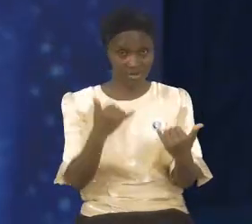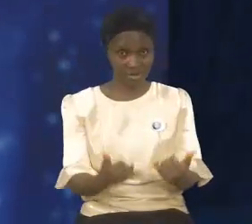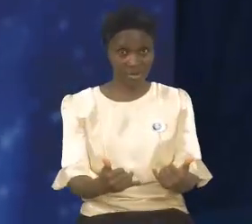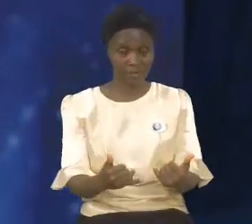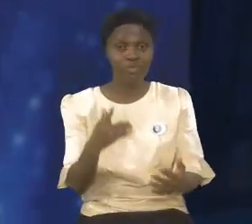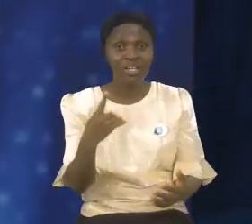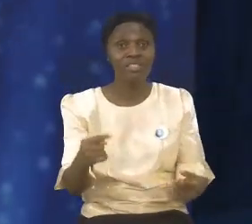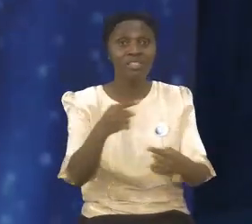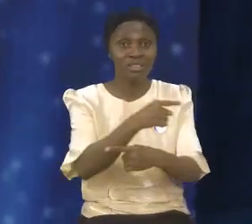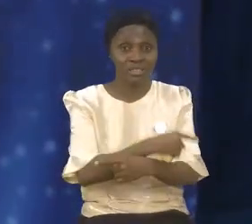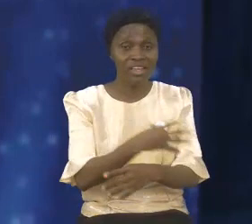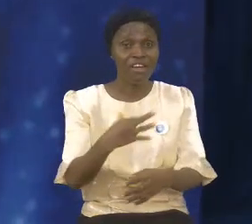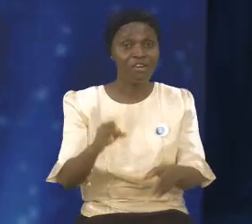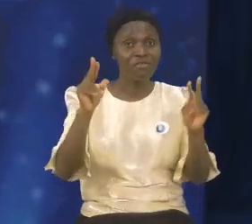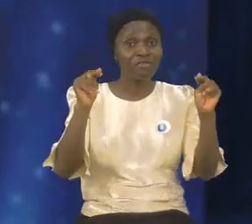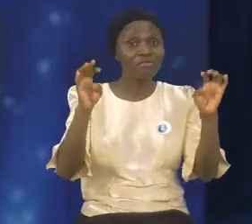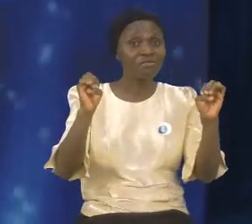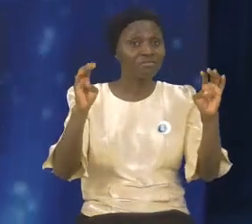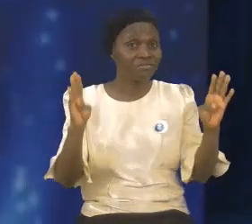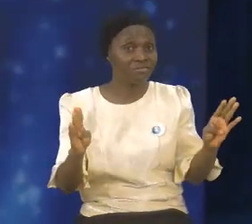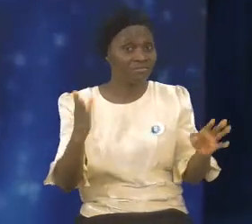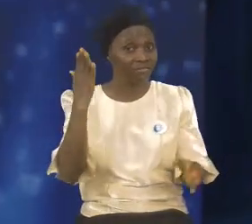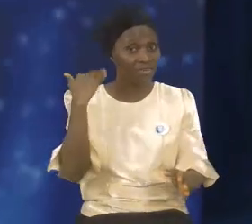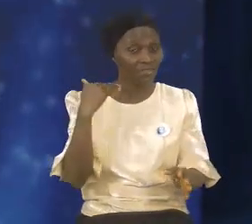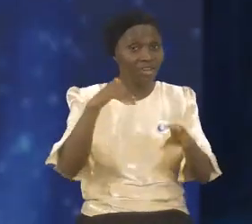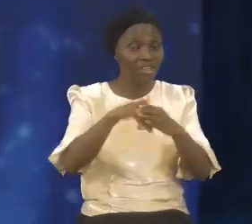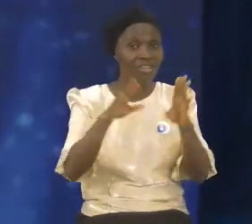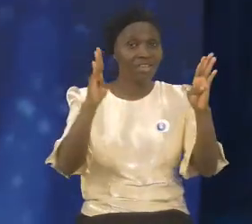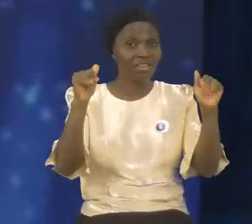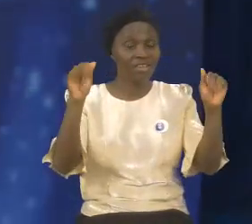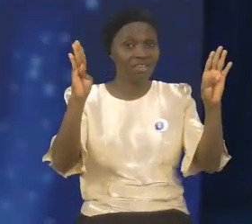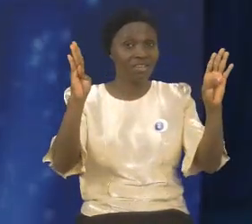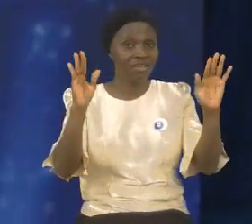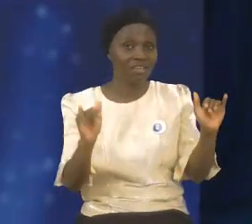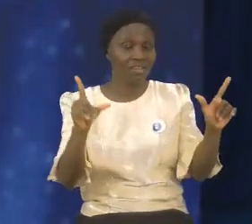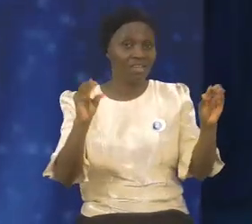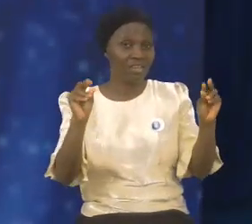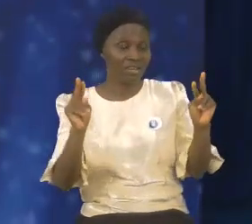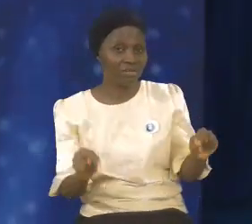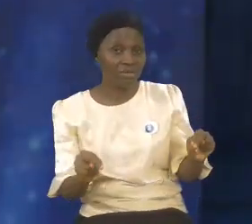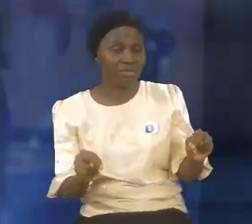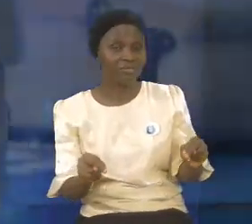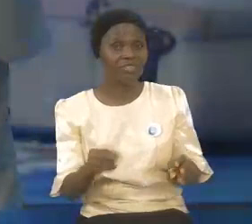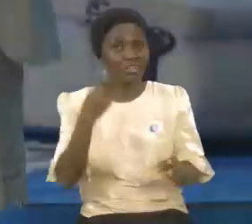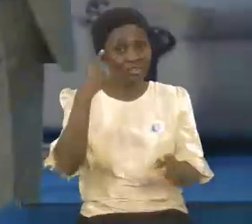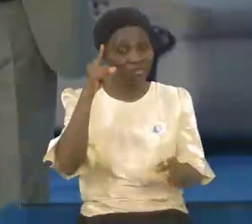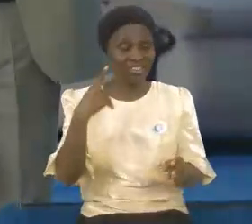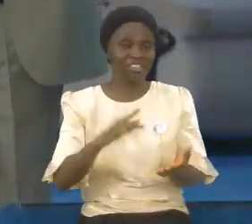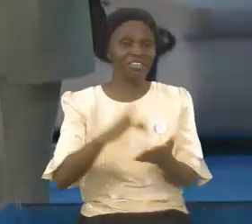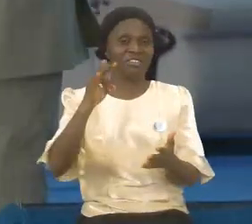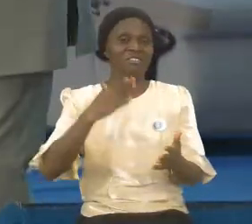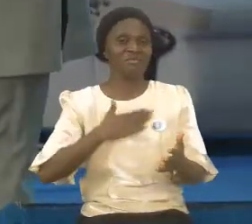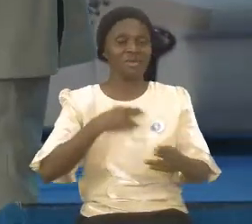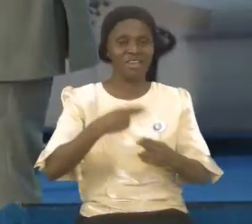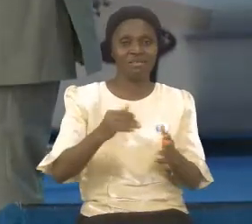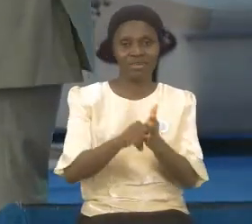day of Nebuchadnezzar. This is the Babylon that I built by my might and for the glory of my name. This is